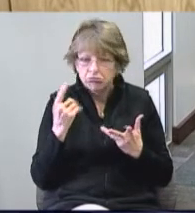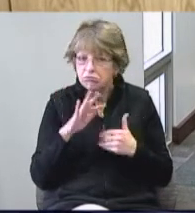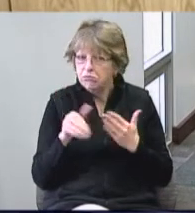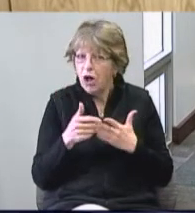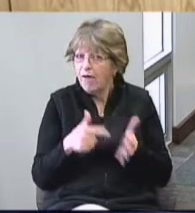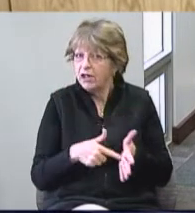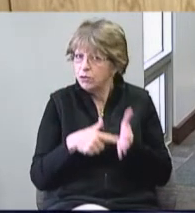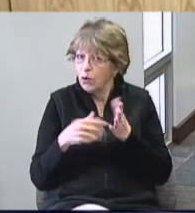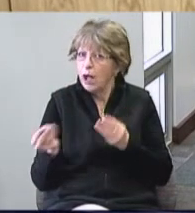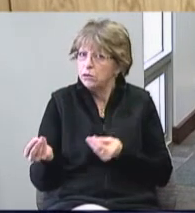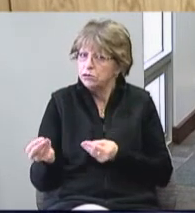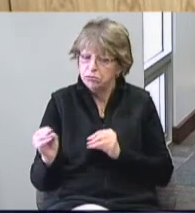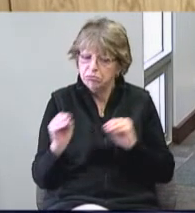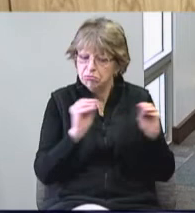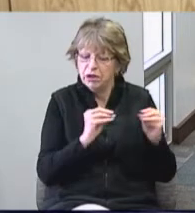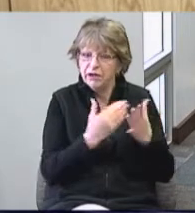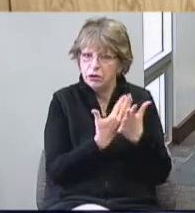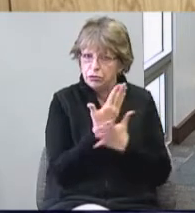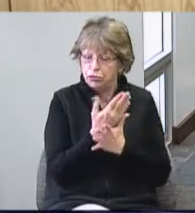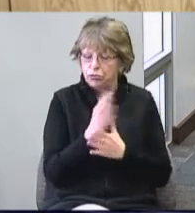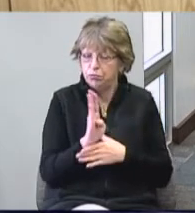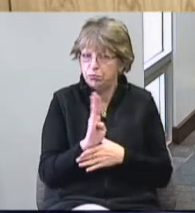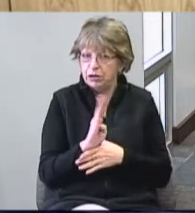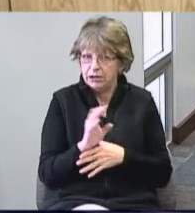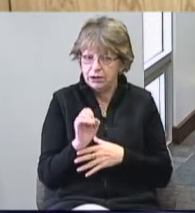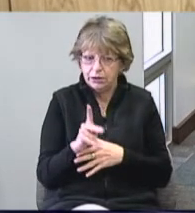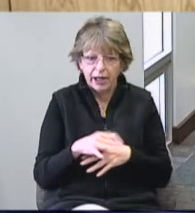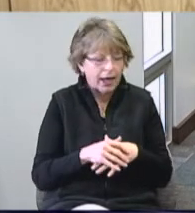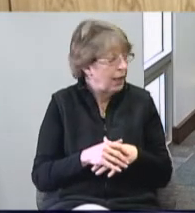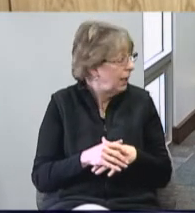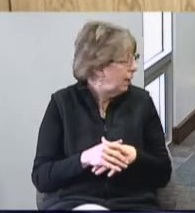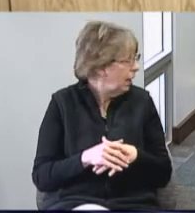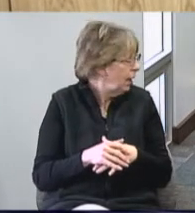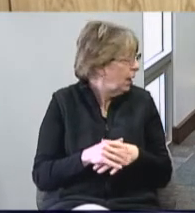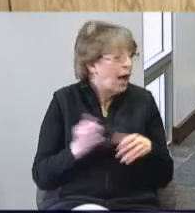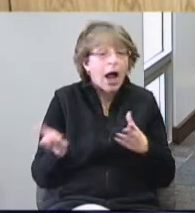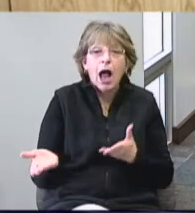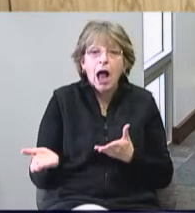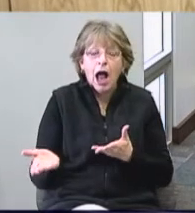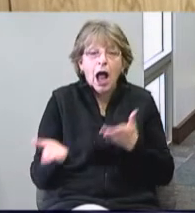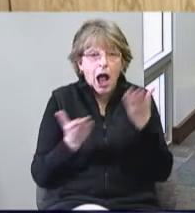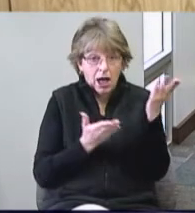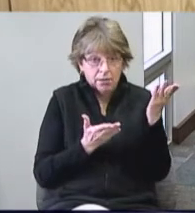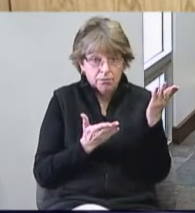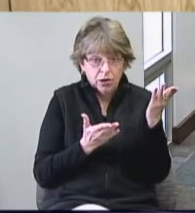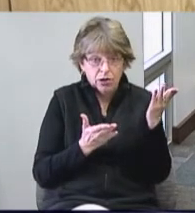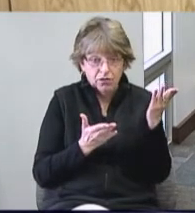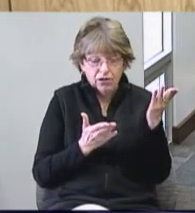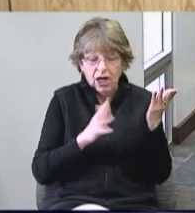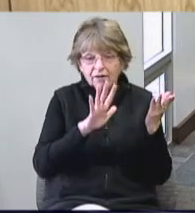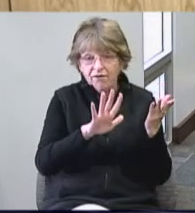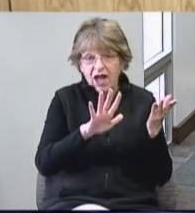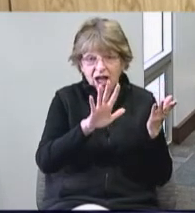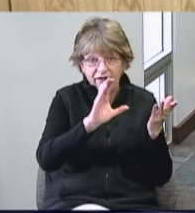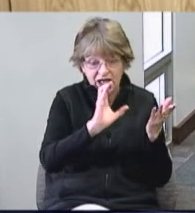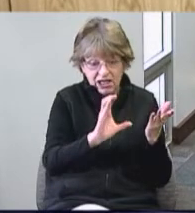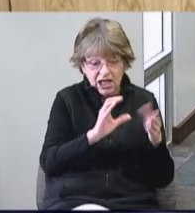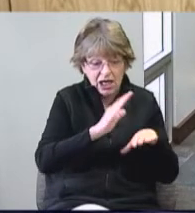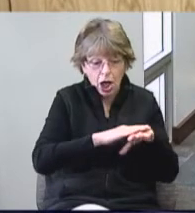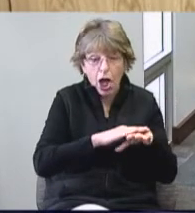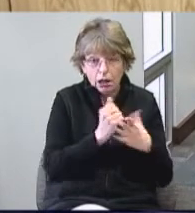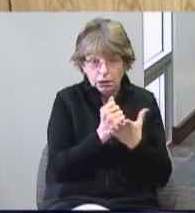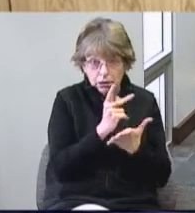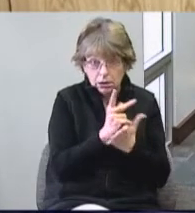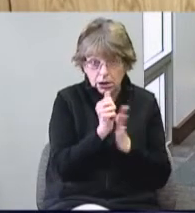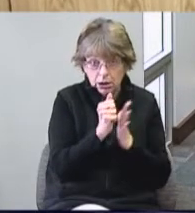Okay. and deal with it then. Is Okay, there- I will move to move item 5C on the consent agenda